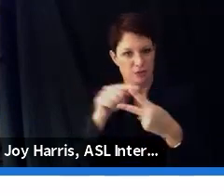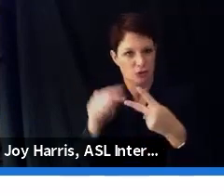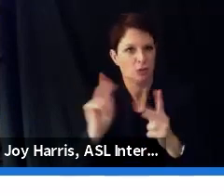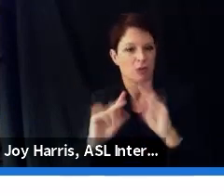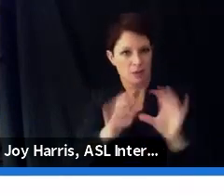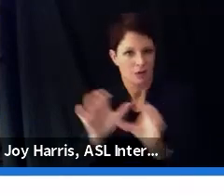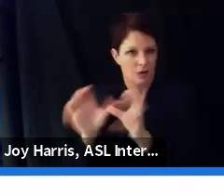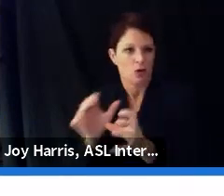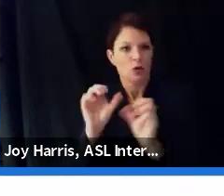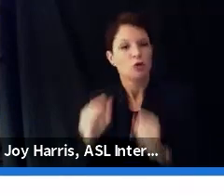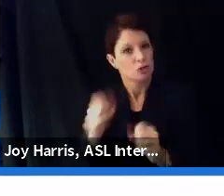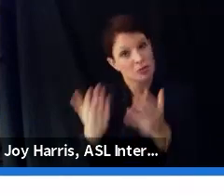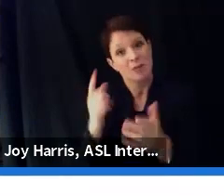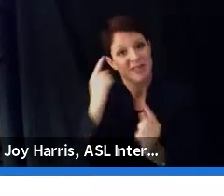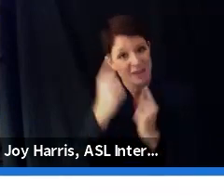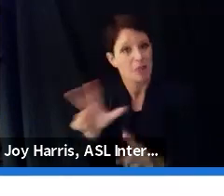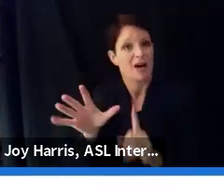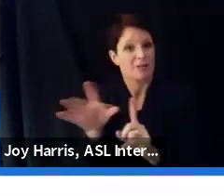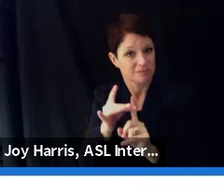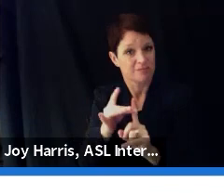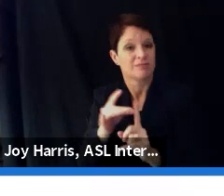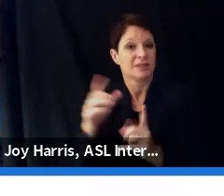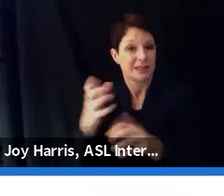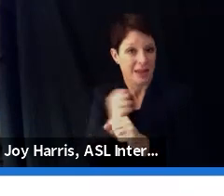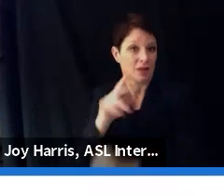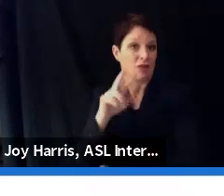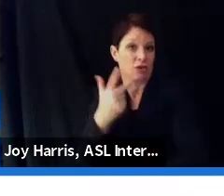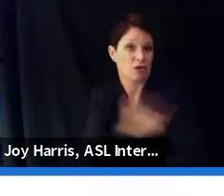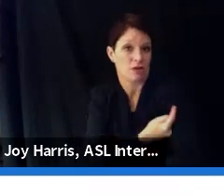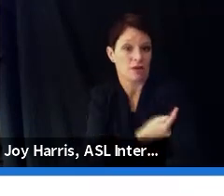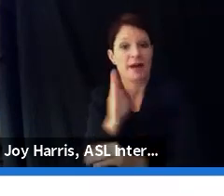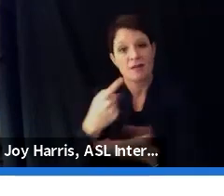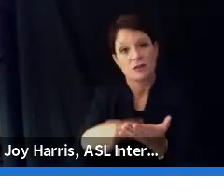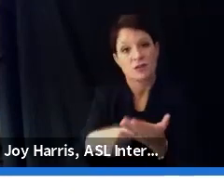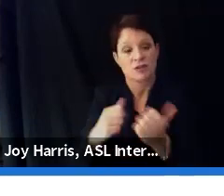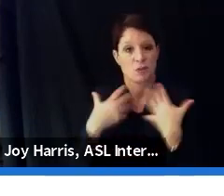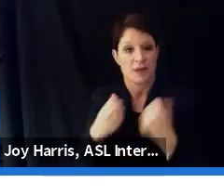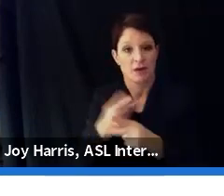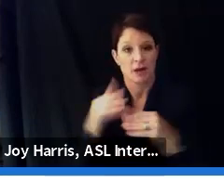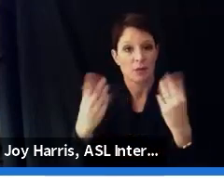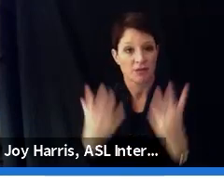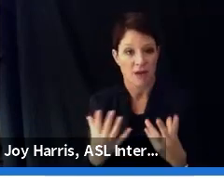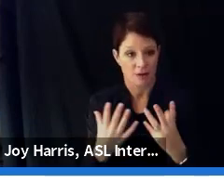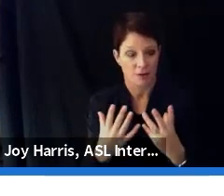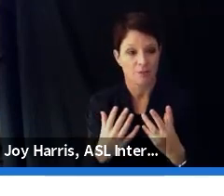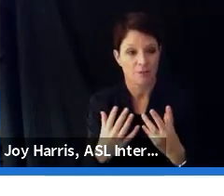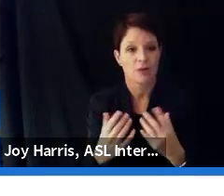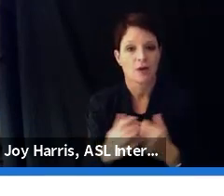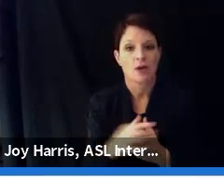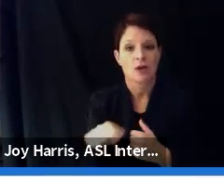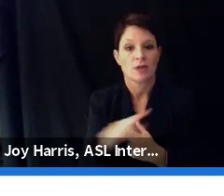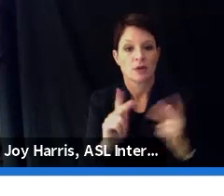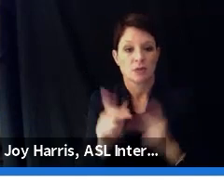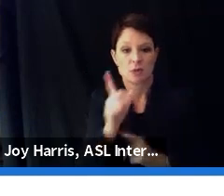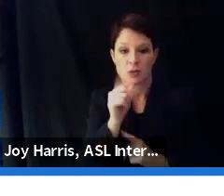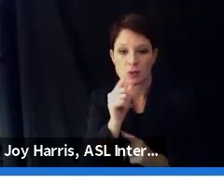may want to receive a booster after discussing it with their healthcare provider. And those are people who